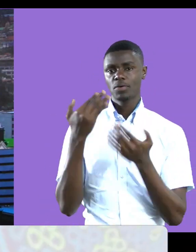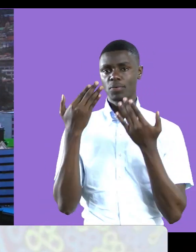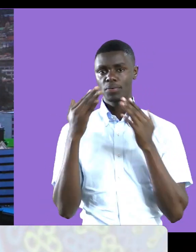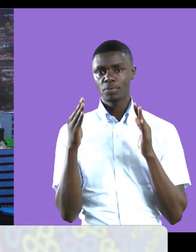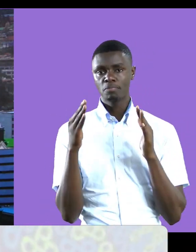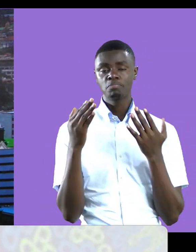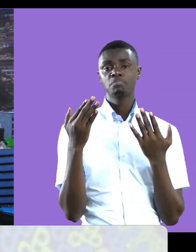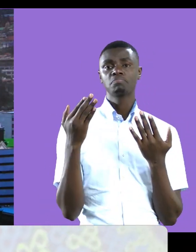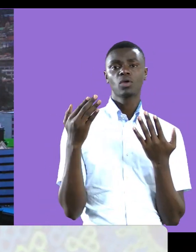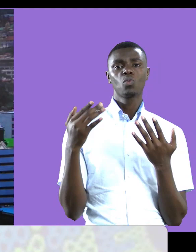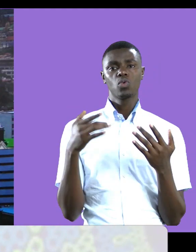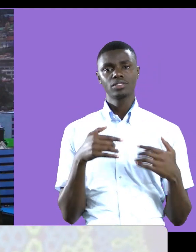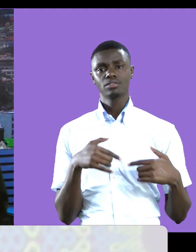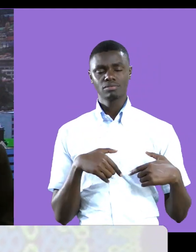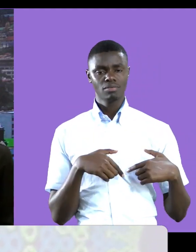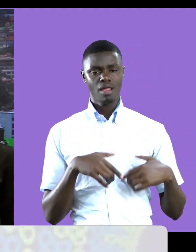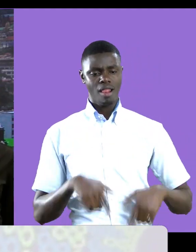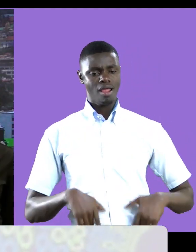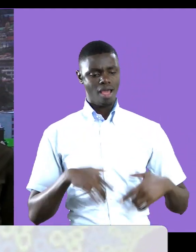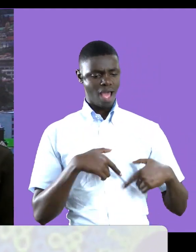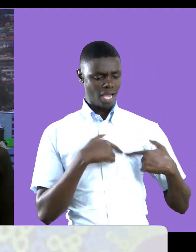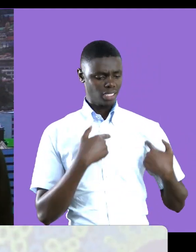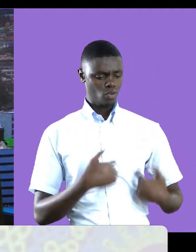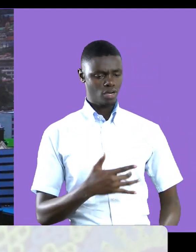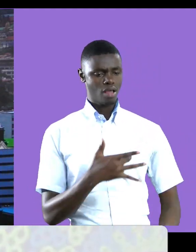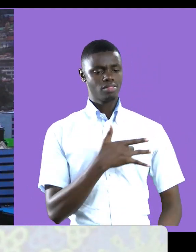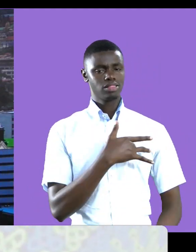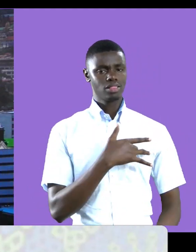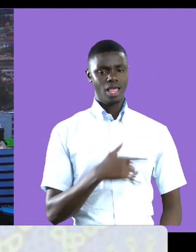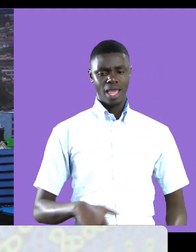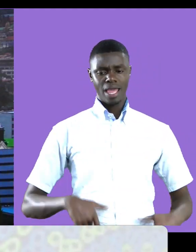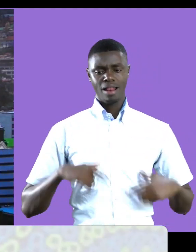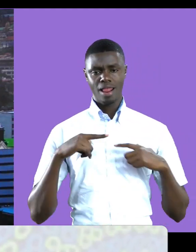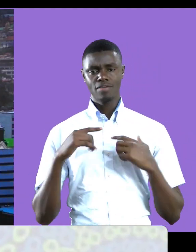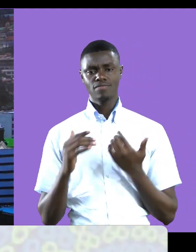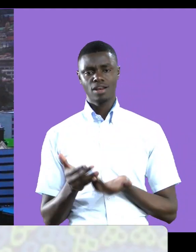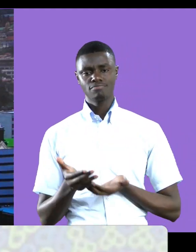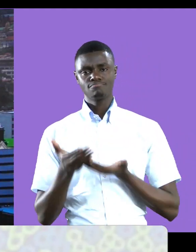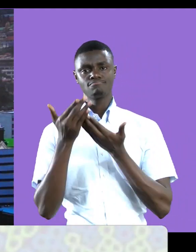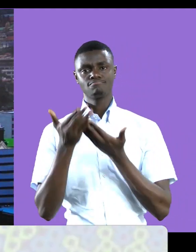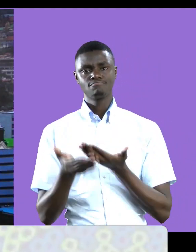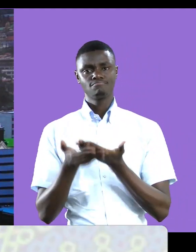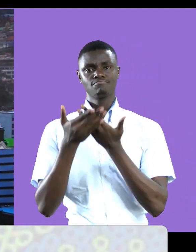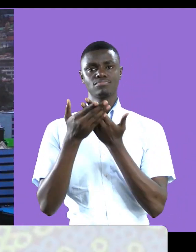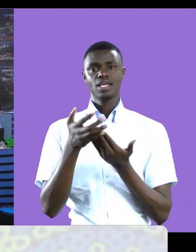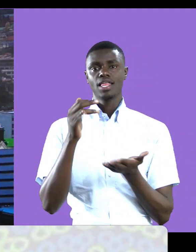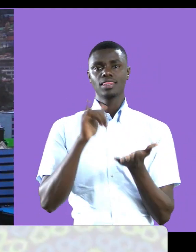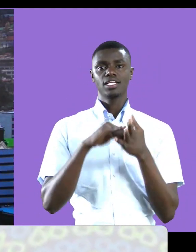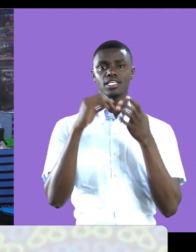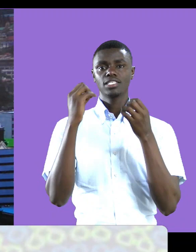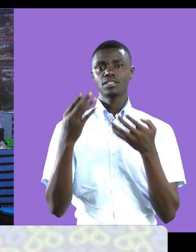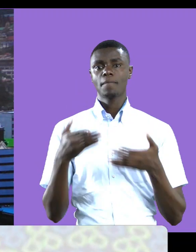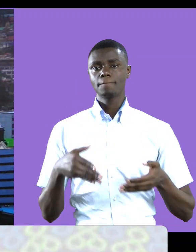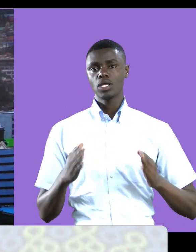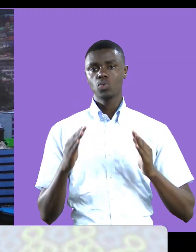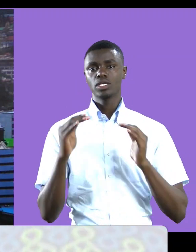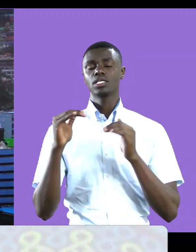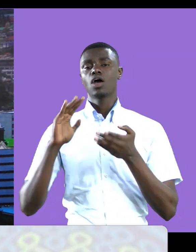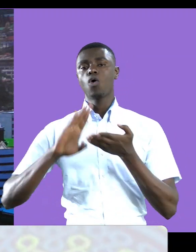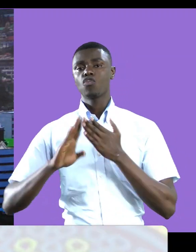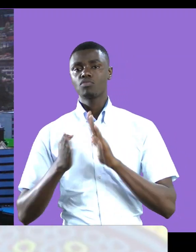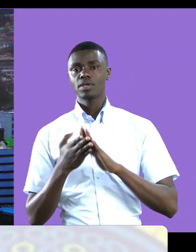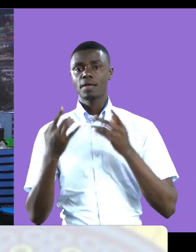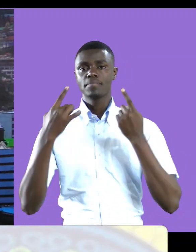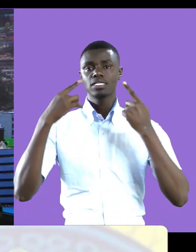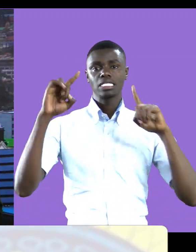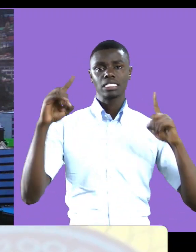you know, was touching lives of people, for example. Unajua, that is one of many ways that is some that is being successful because we